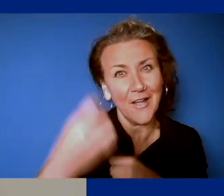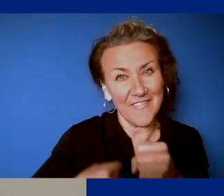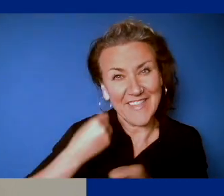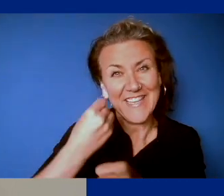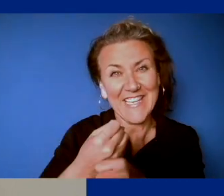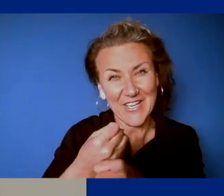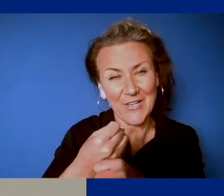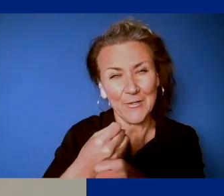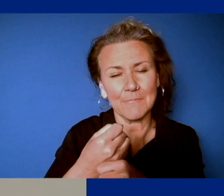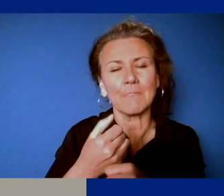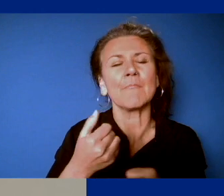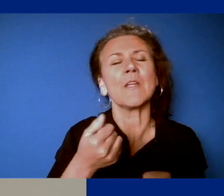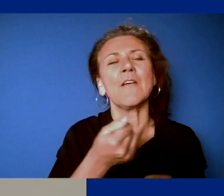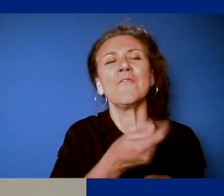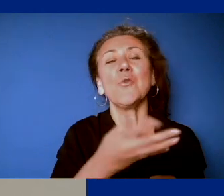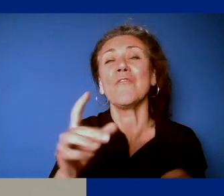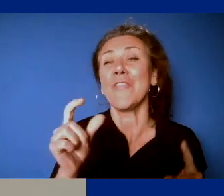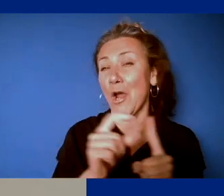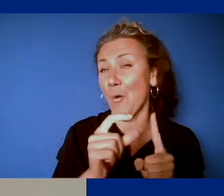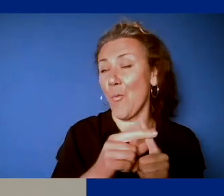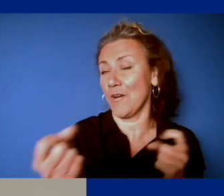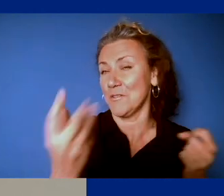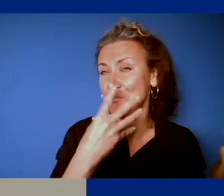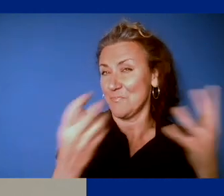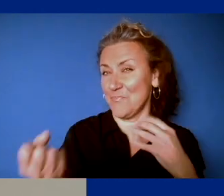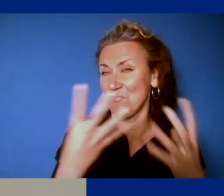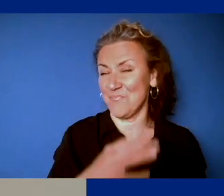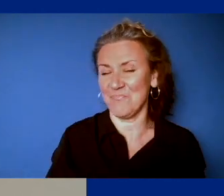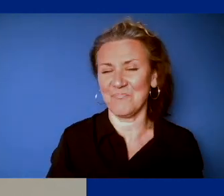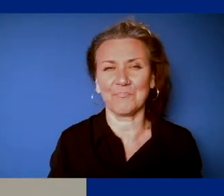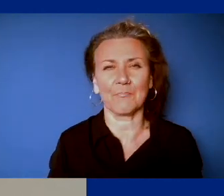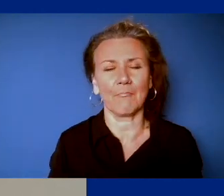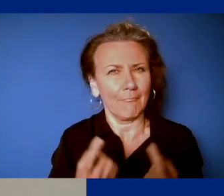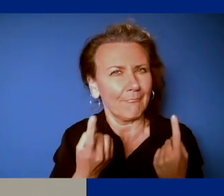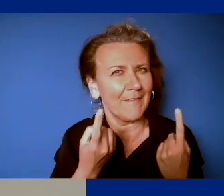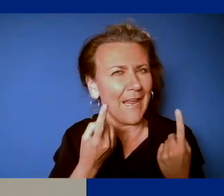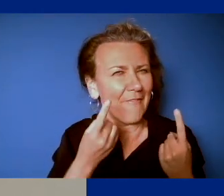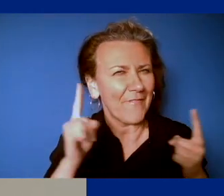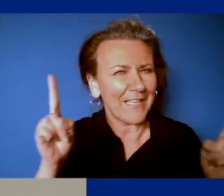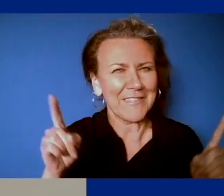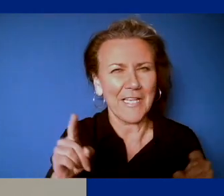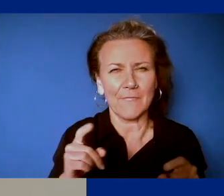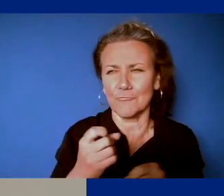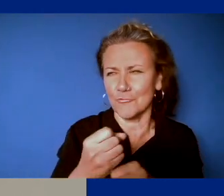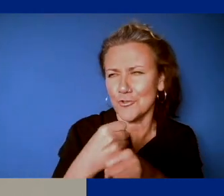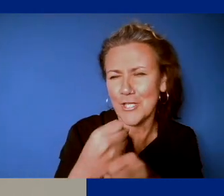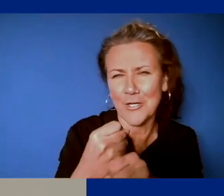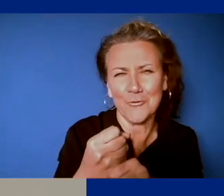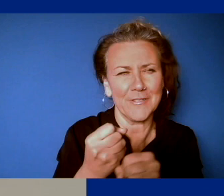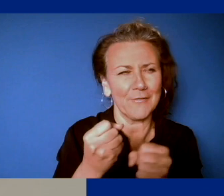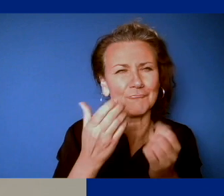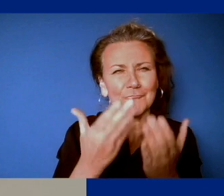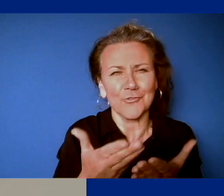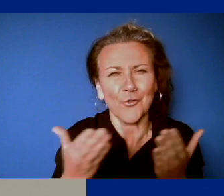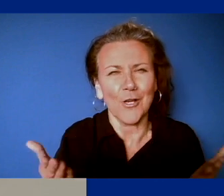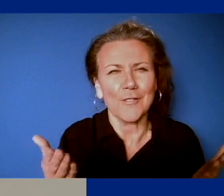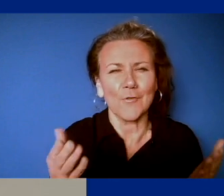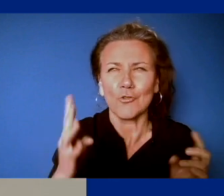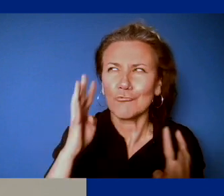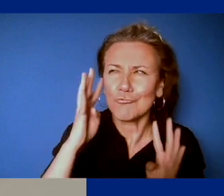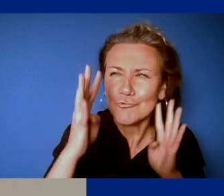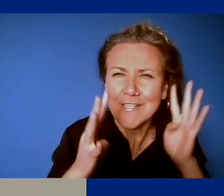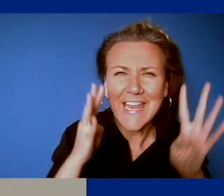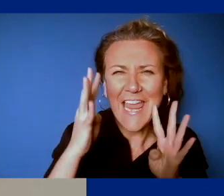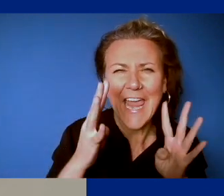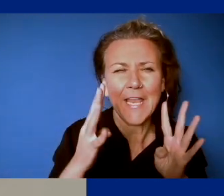the years, Sheri. And here's a sample of what they came back with. Effective, generative, resourceful,